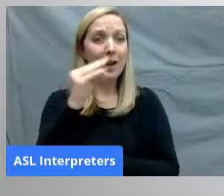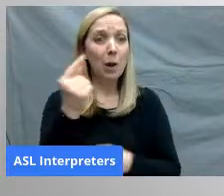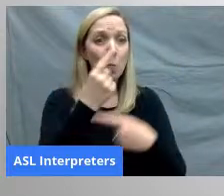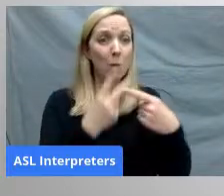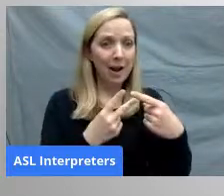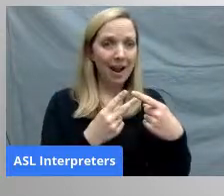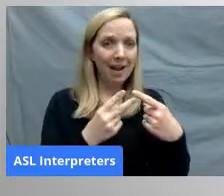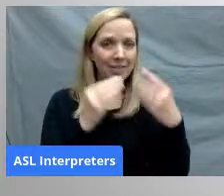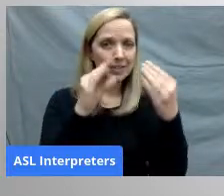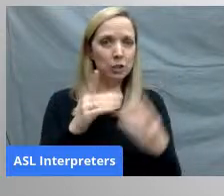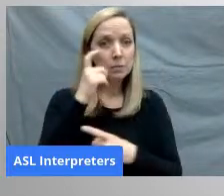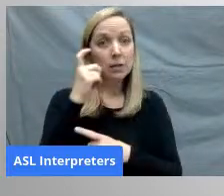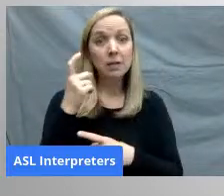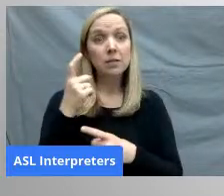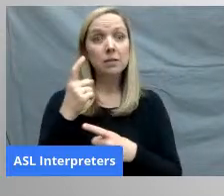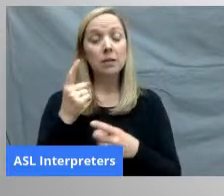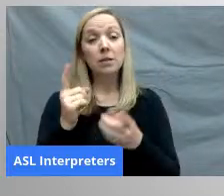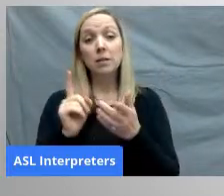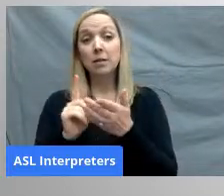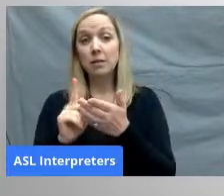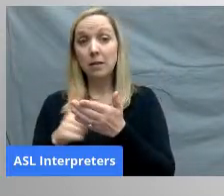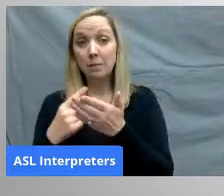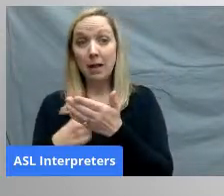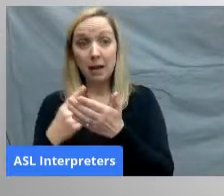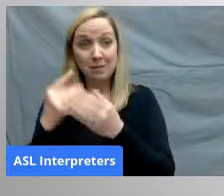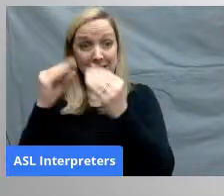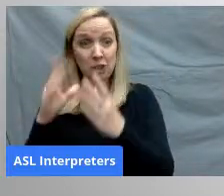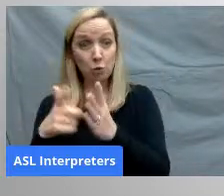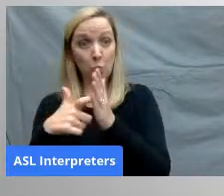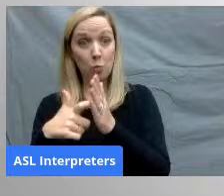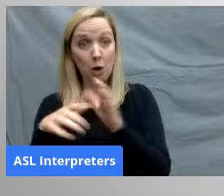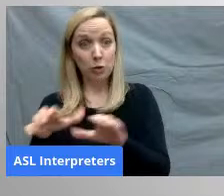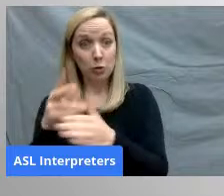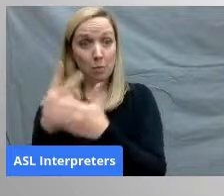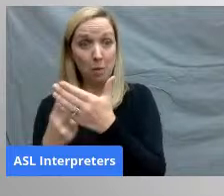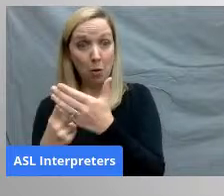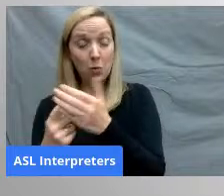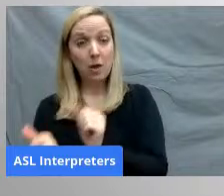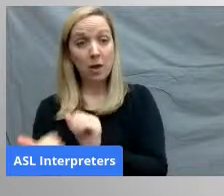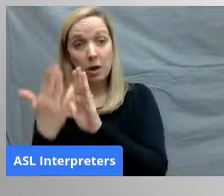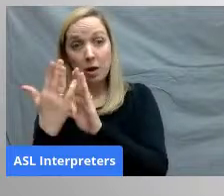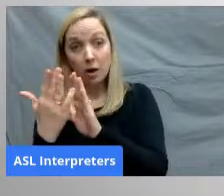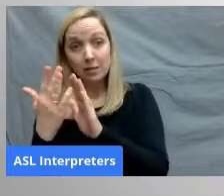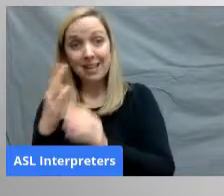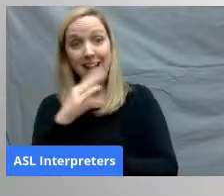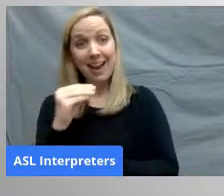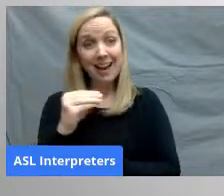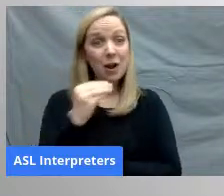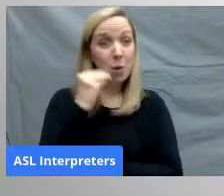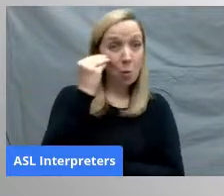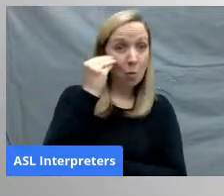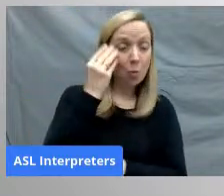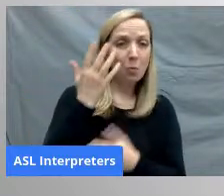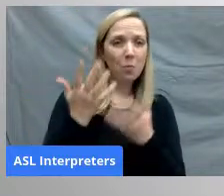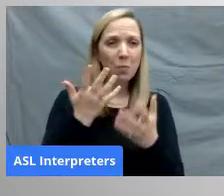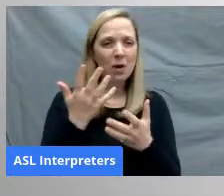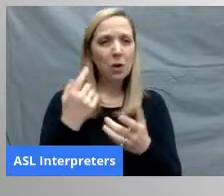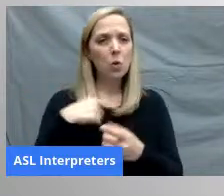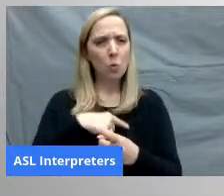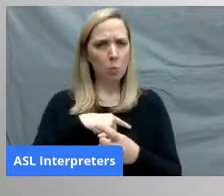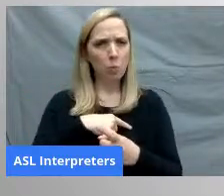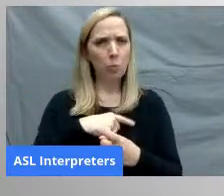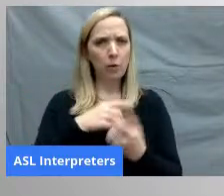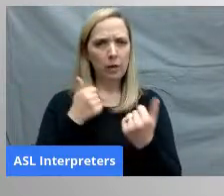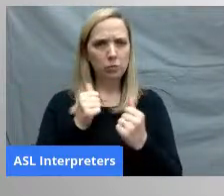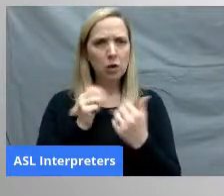to teach those virtual kids at home, and that teacher that is teaching face-to-face. And we've been able to accommodate that,